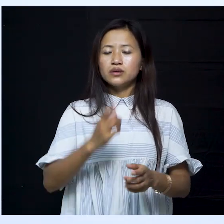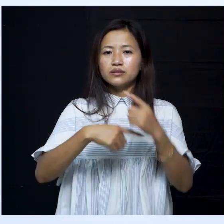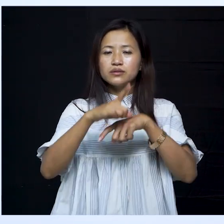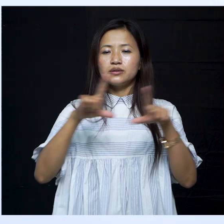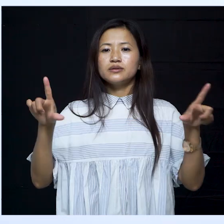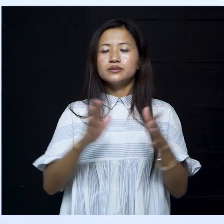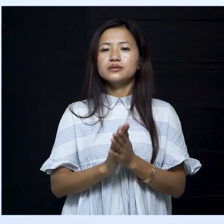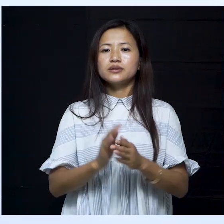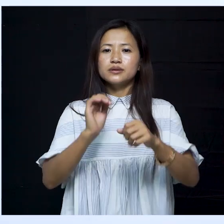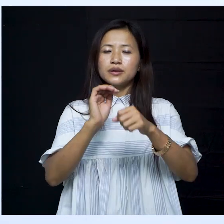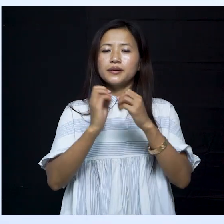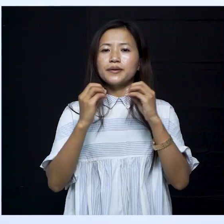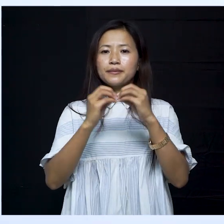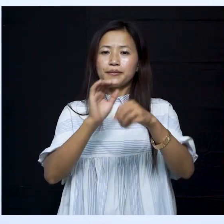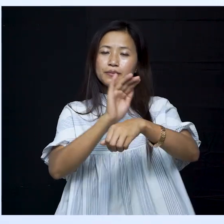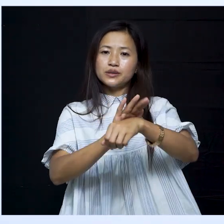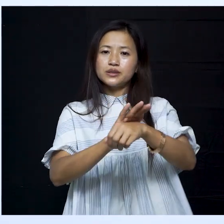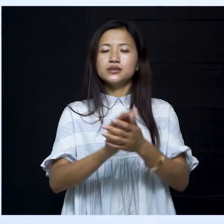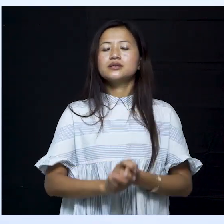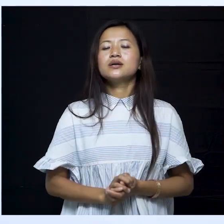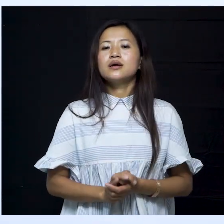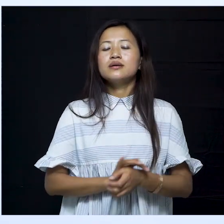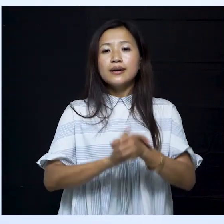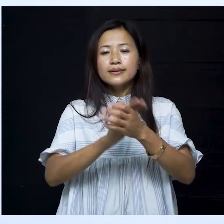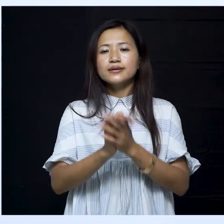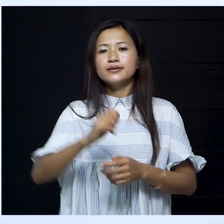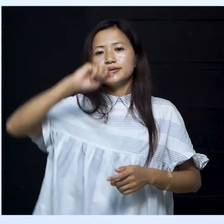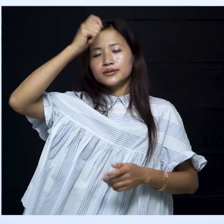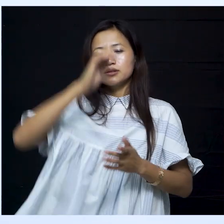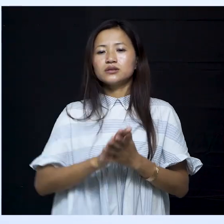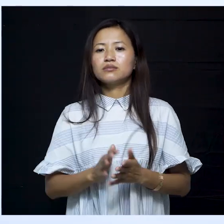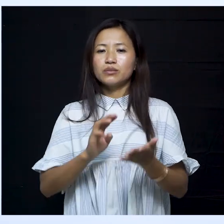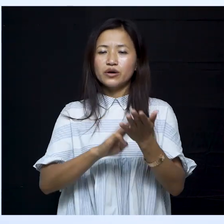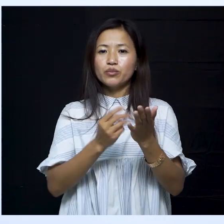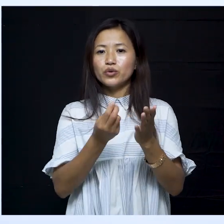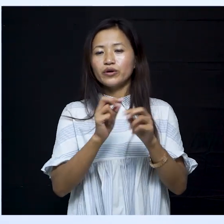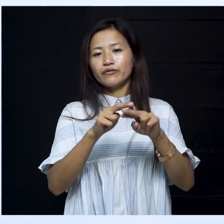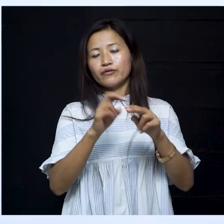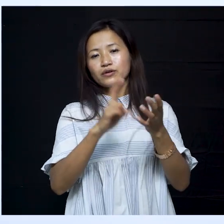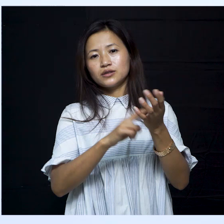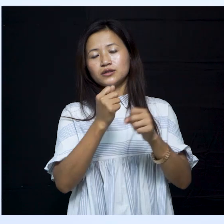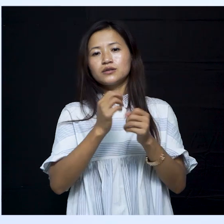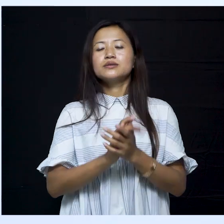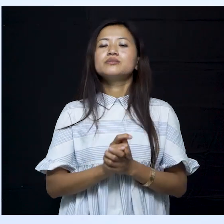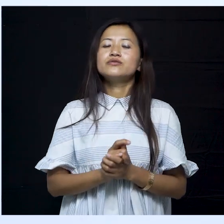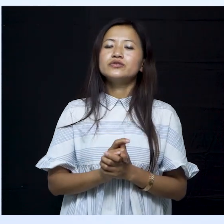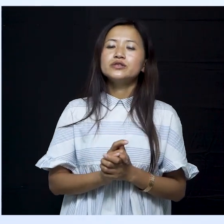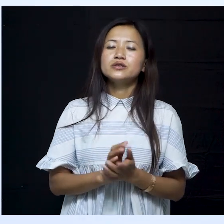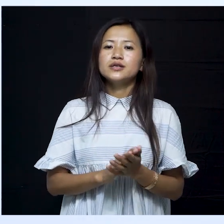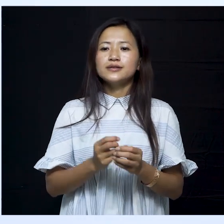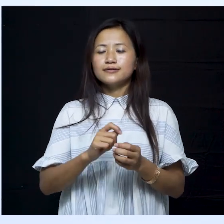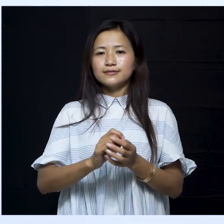language, that is the British English. Even if it's a muffin, they are referring to it as toasted English